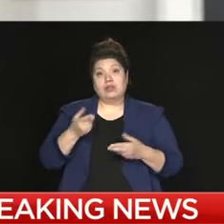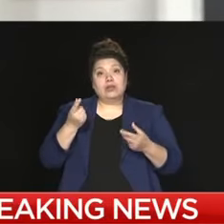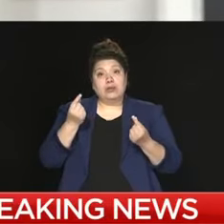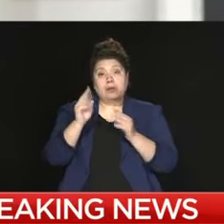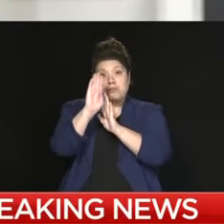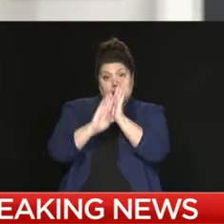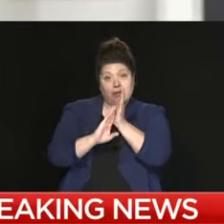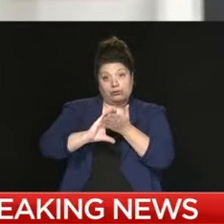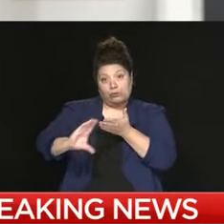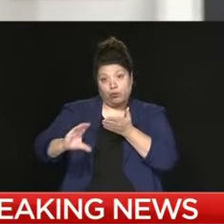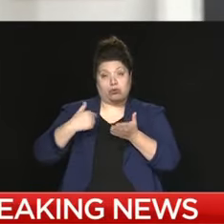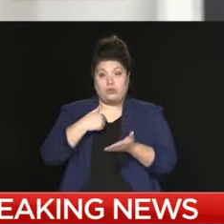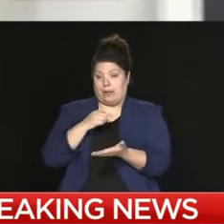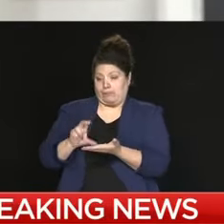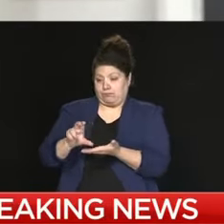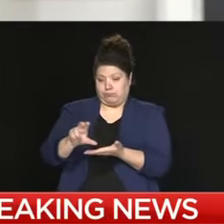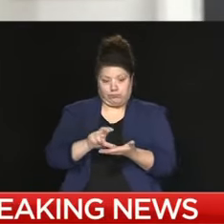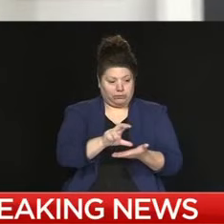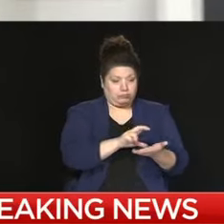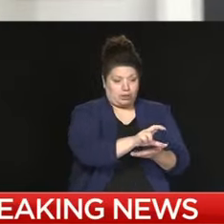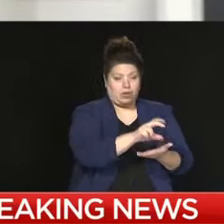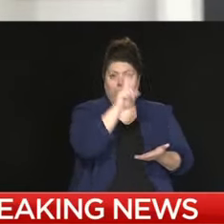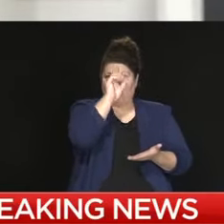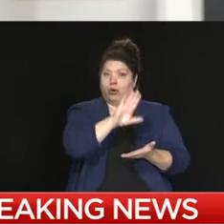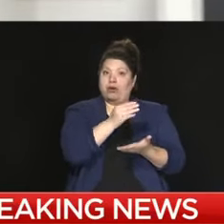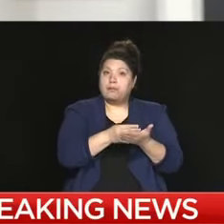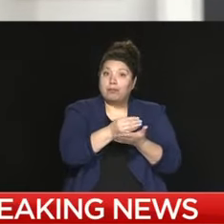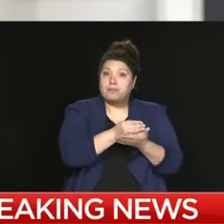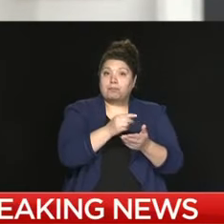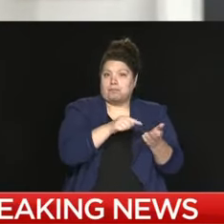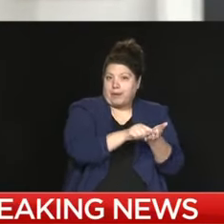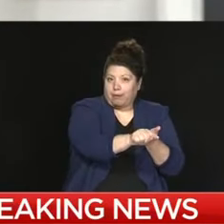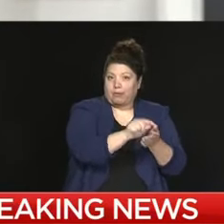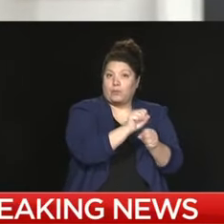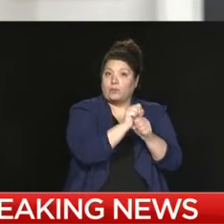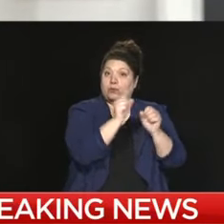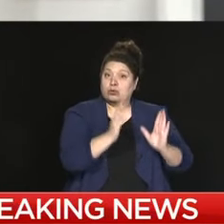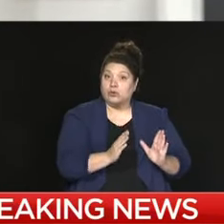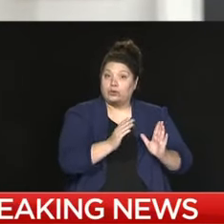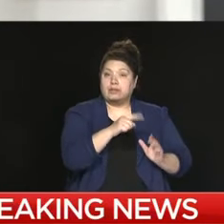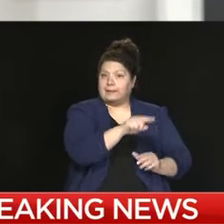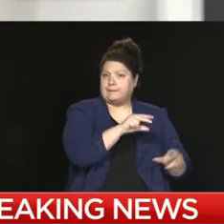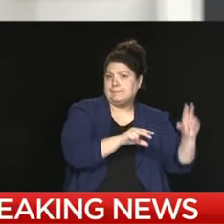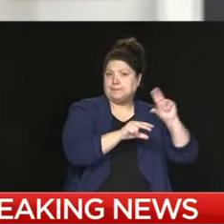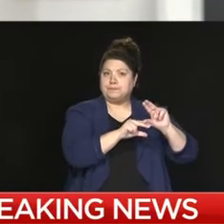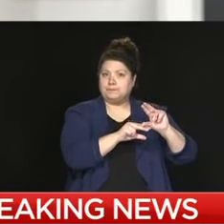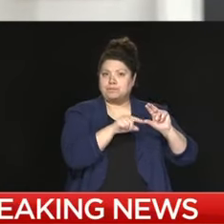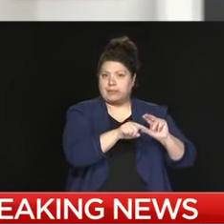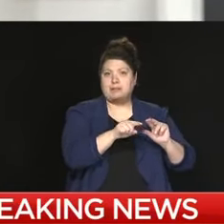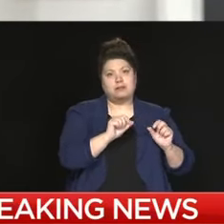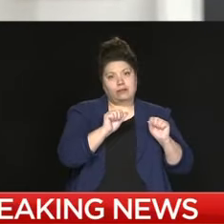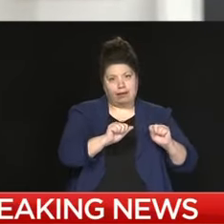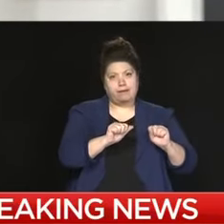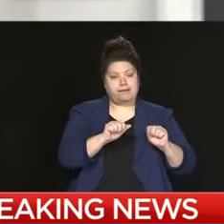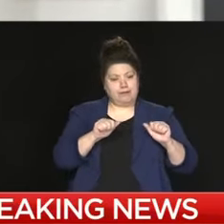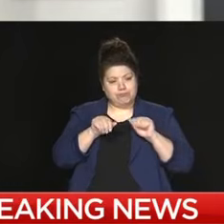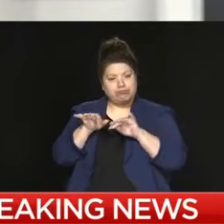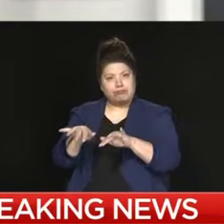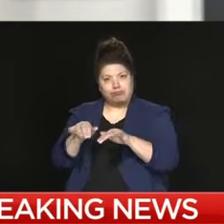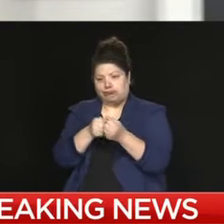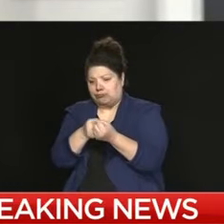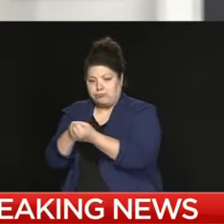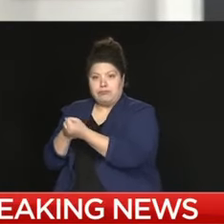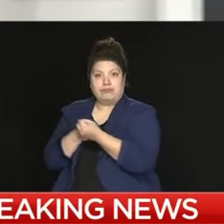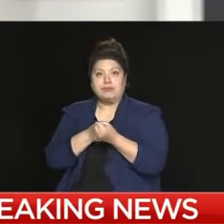to provinces to top up the pay of essential workers and make sure that elderly Canadians get the support they